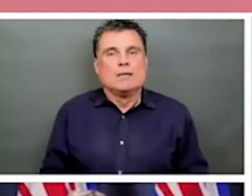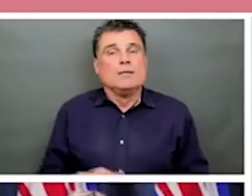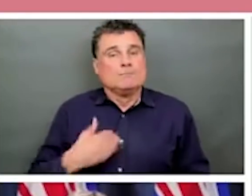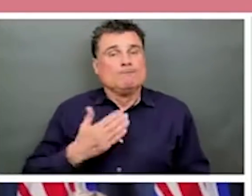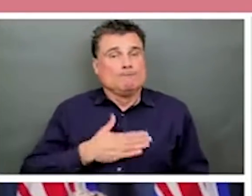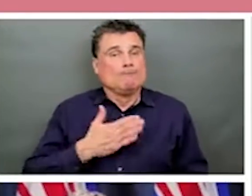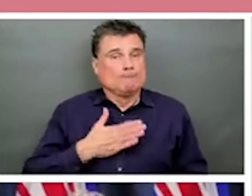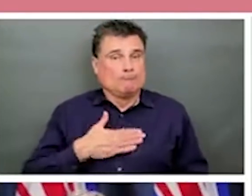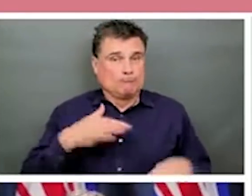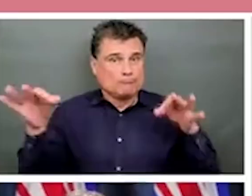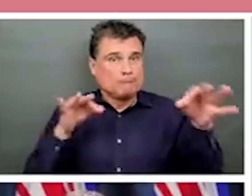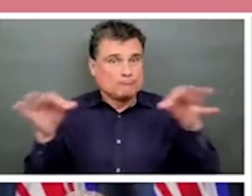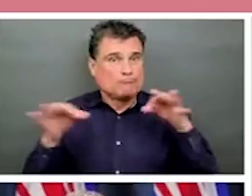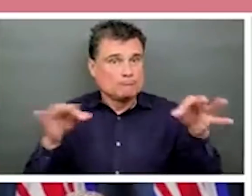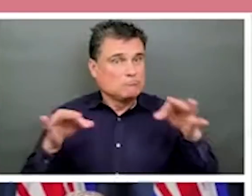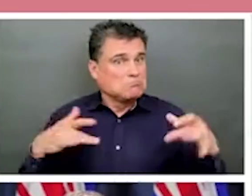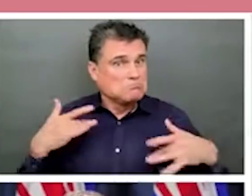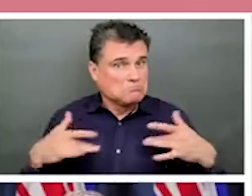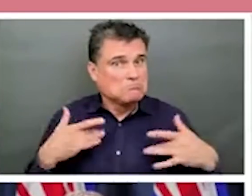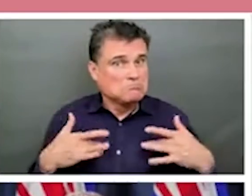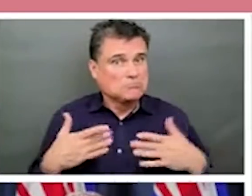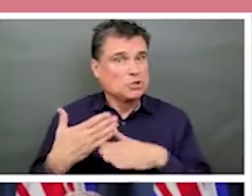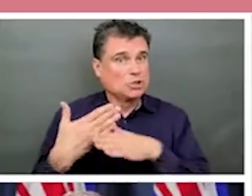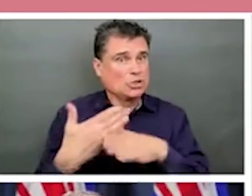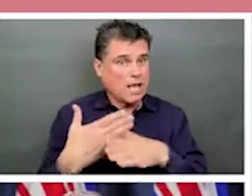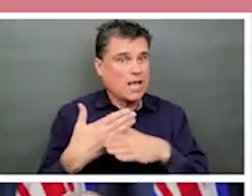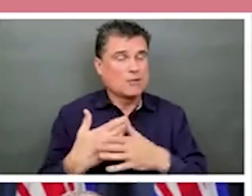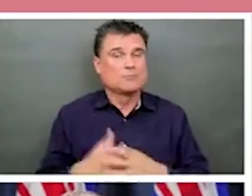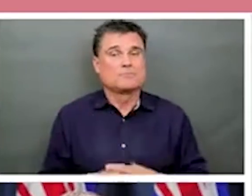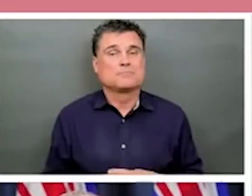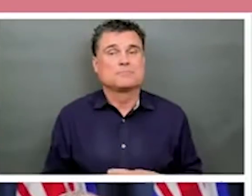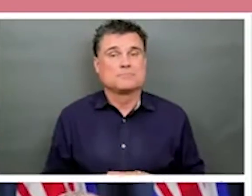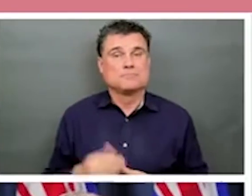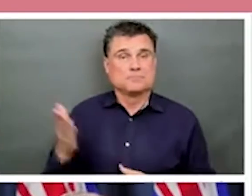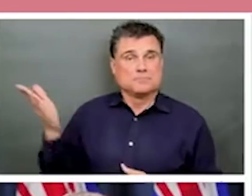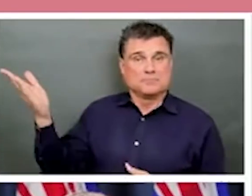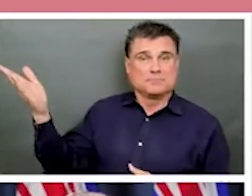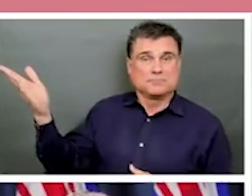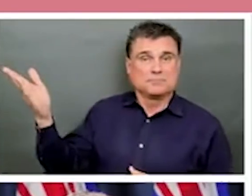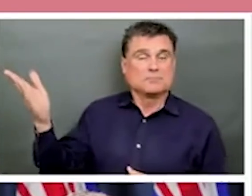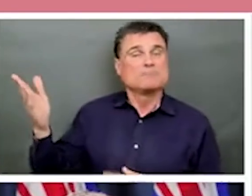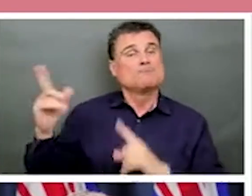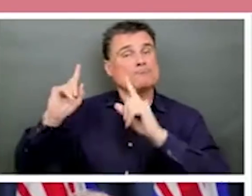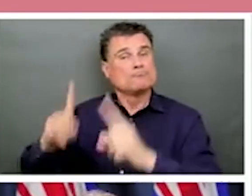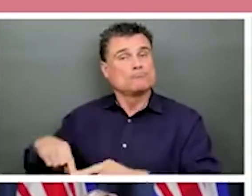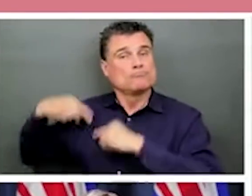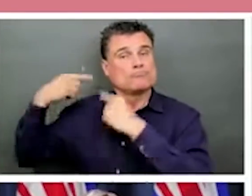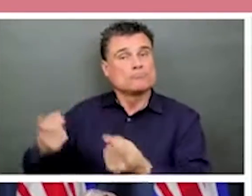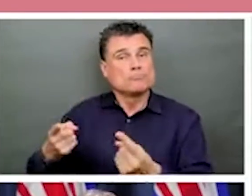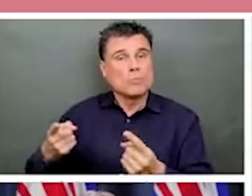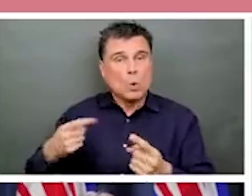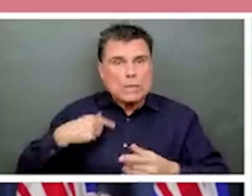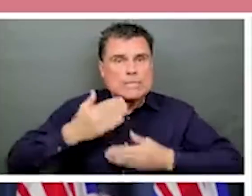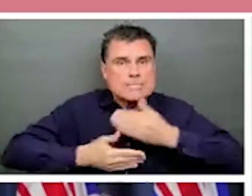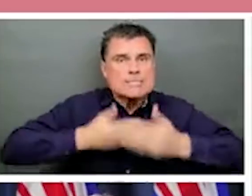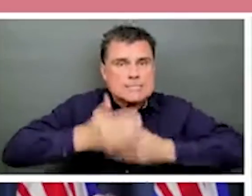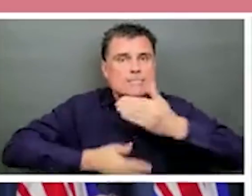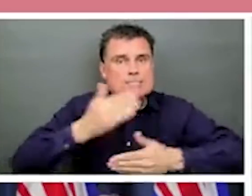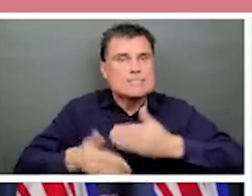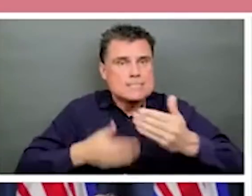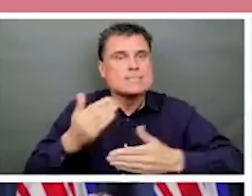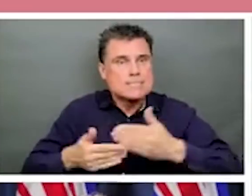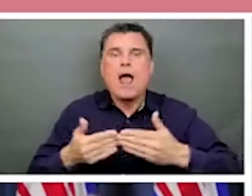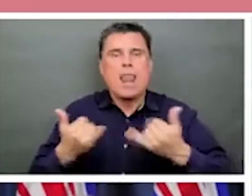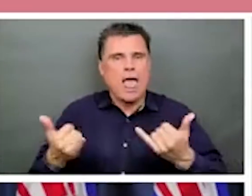just be able to share with you the really remarkable progress that we're making as a province, getting everyone to get the jab, as